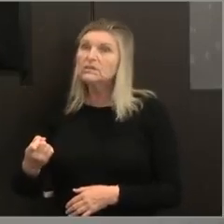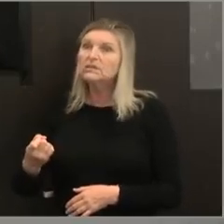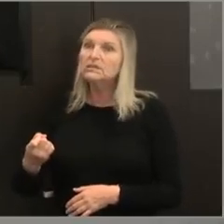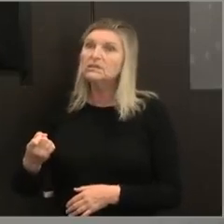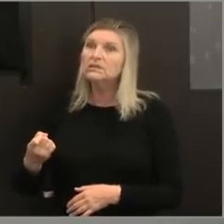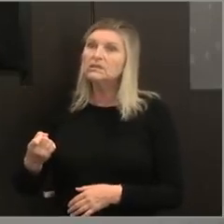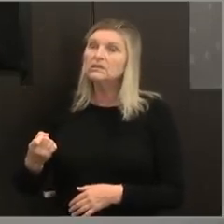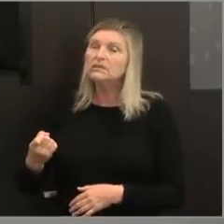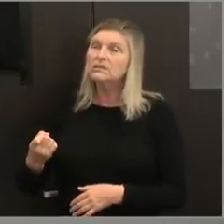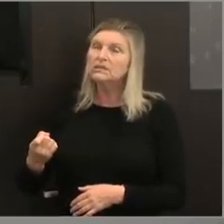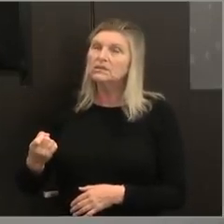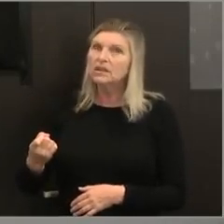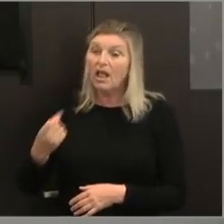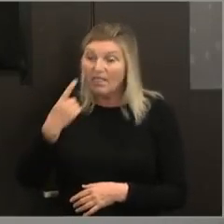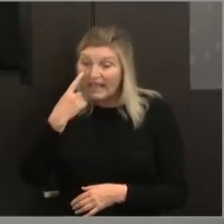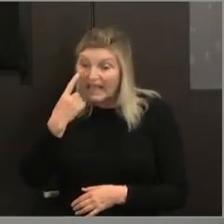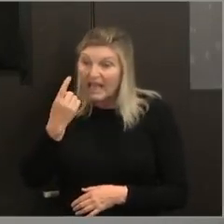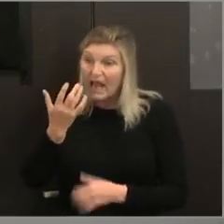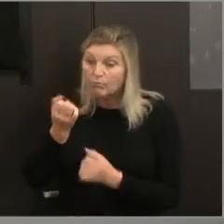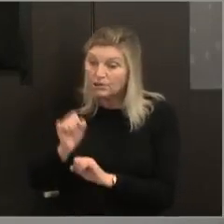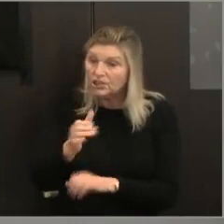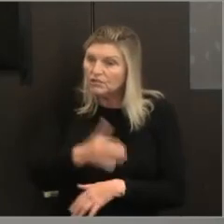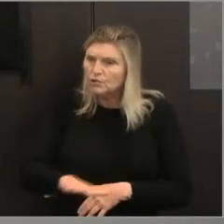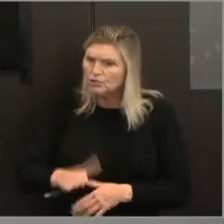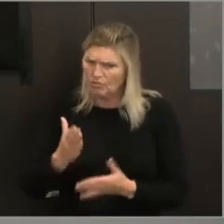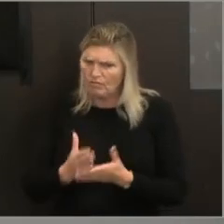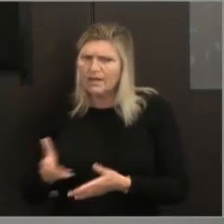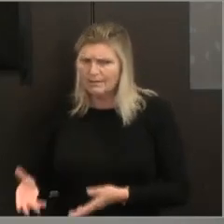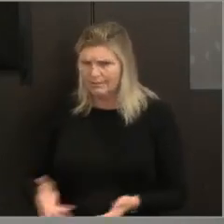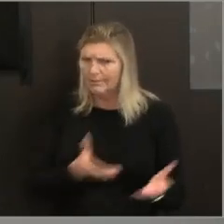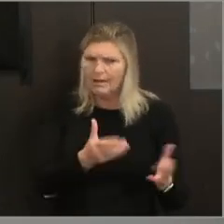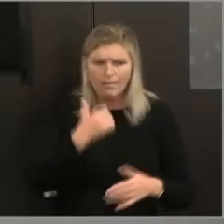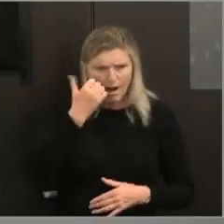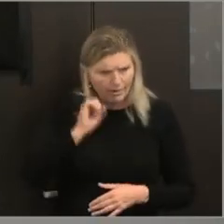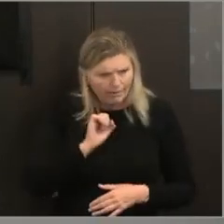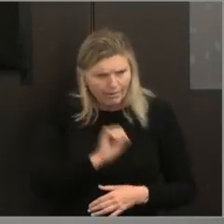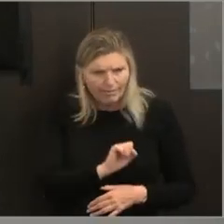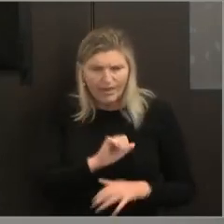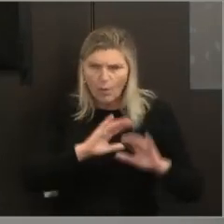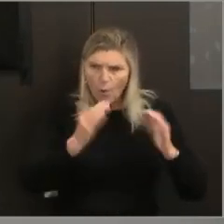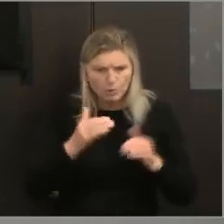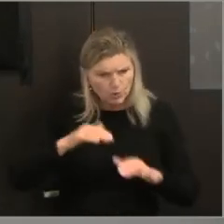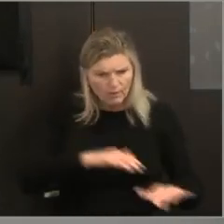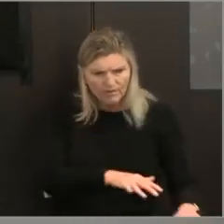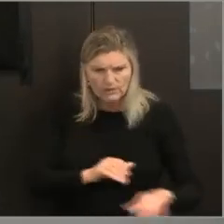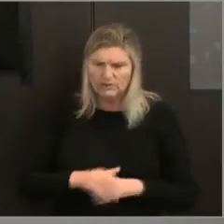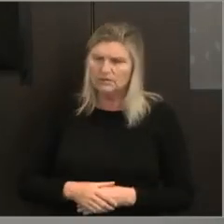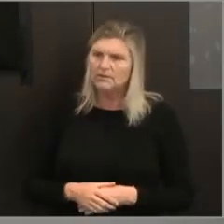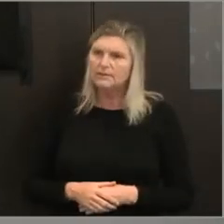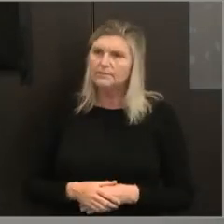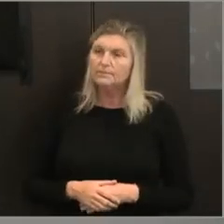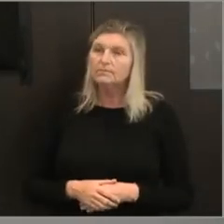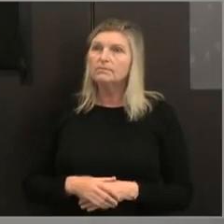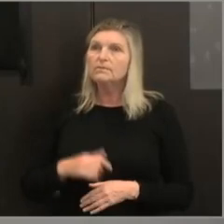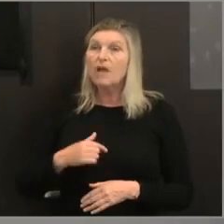of mokopuna was inherently a Māori sphere of influence. It is my